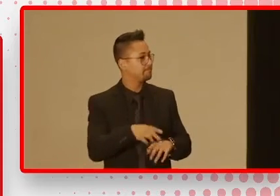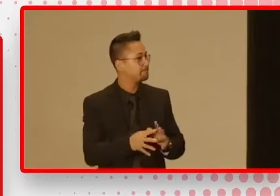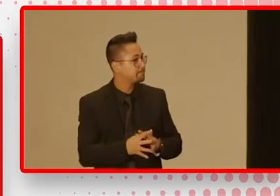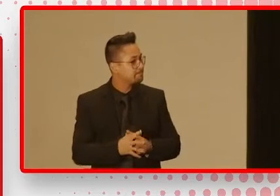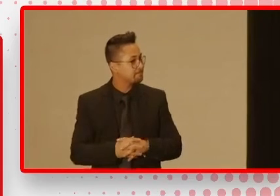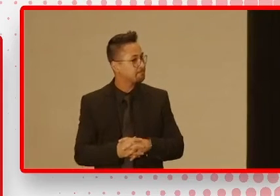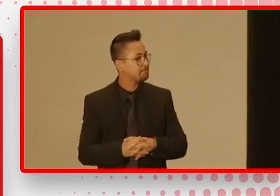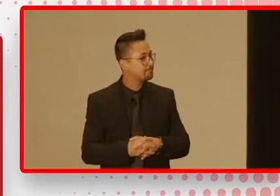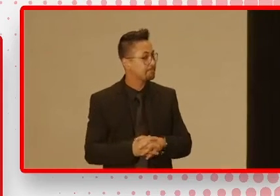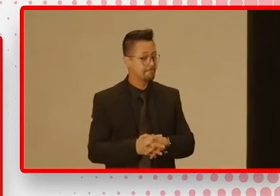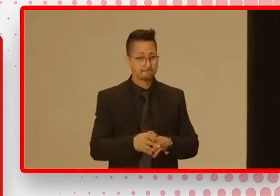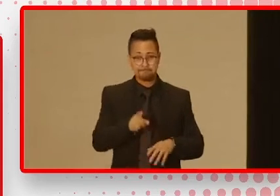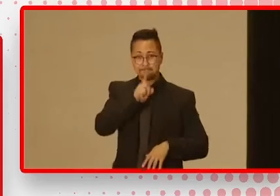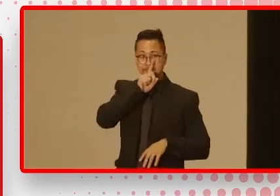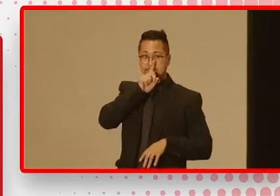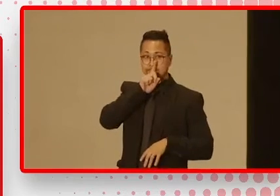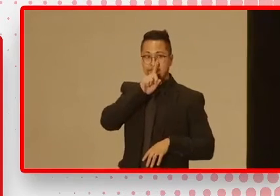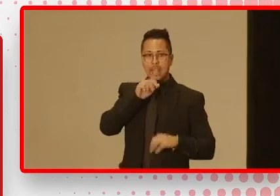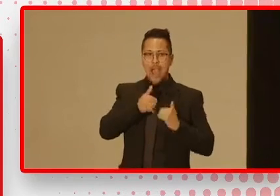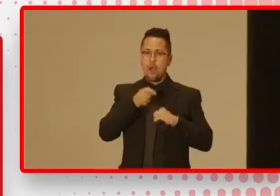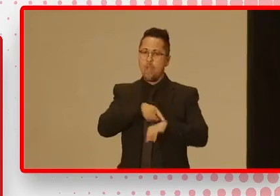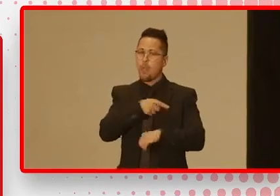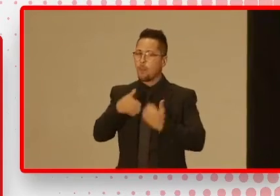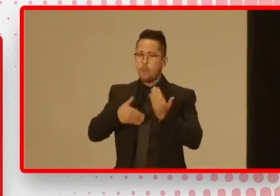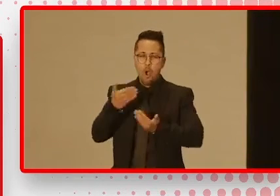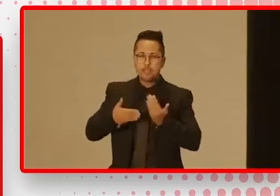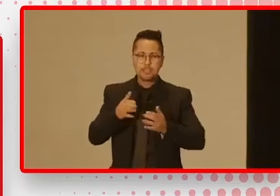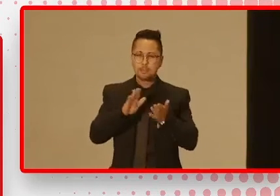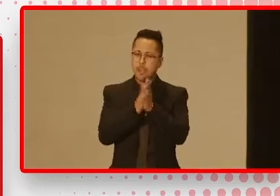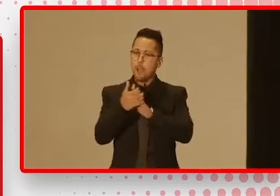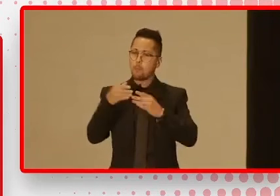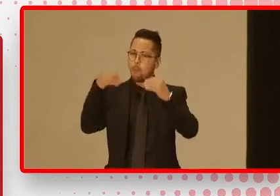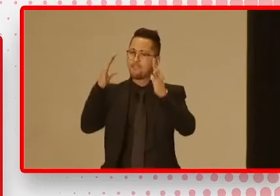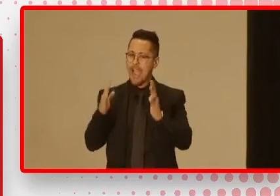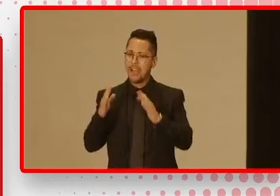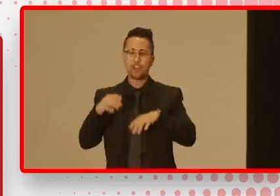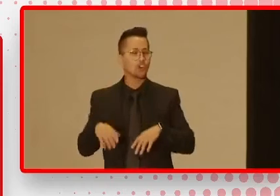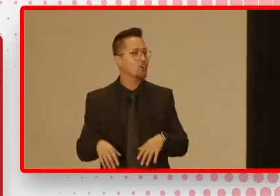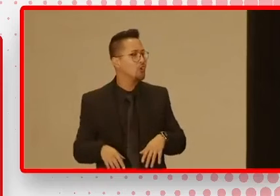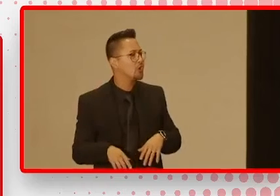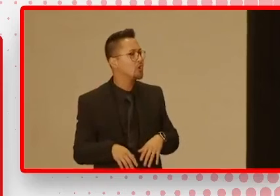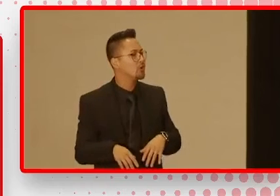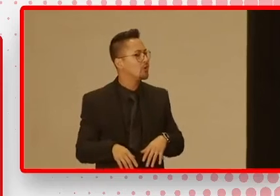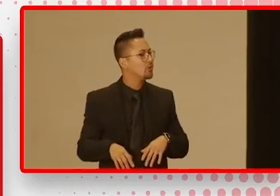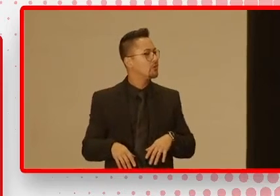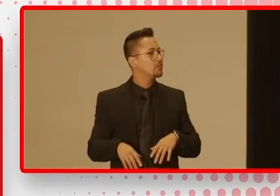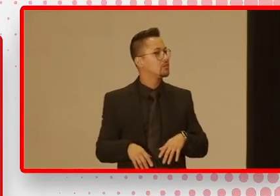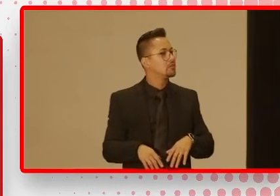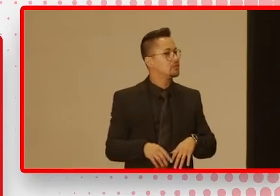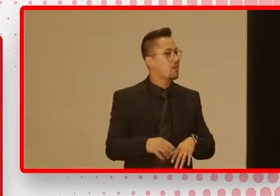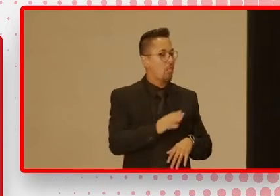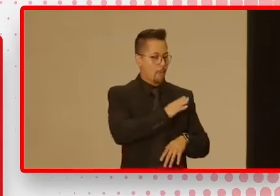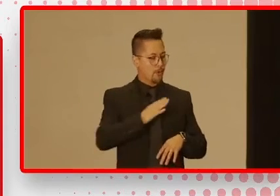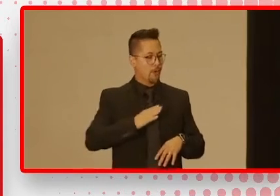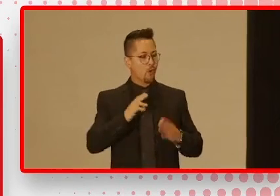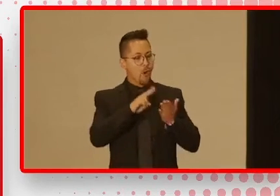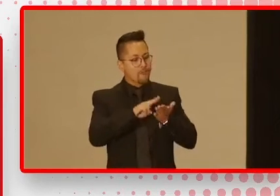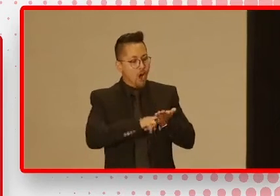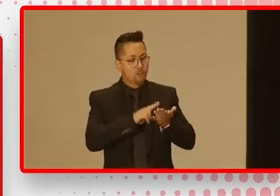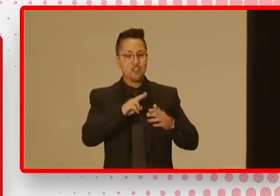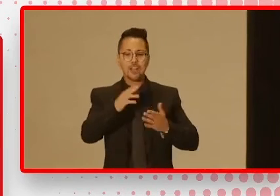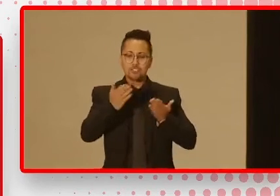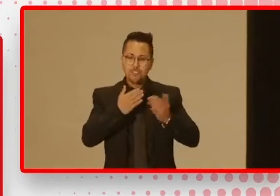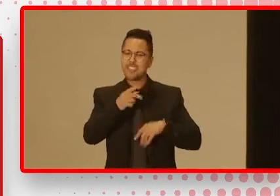I can't answer that, but our the Bureau of Vendor and Contracted Services would be able to answer that for